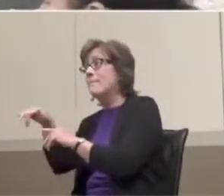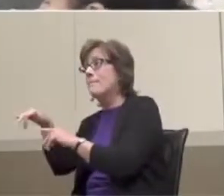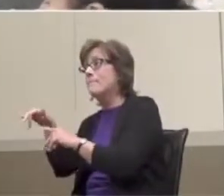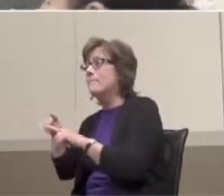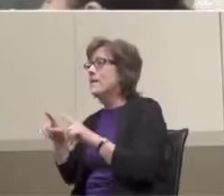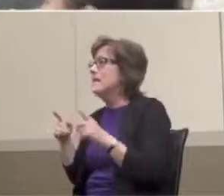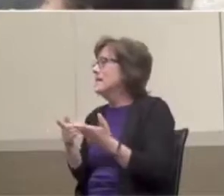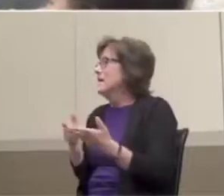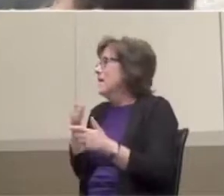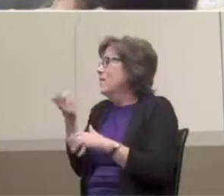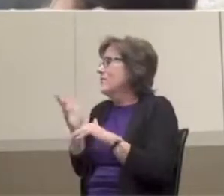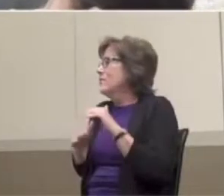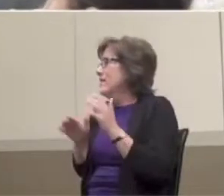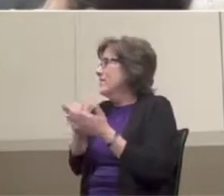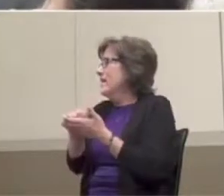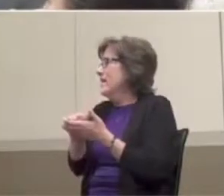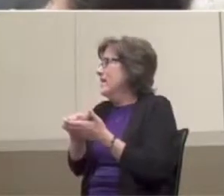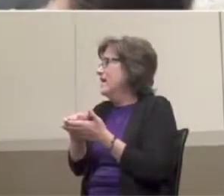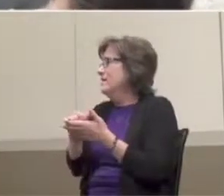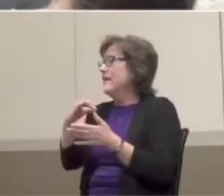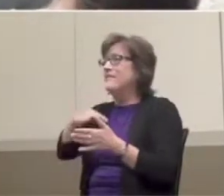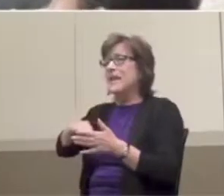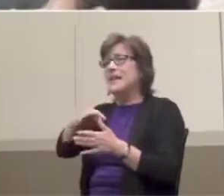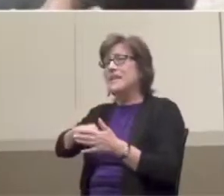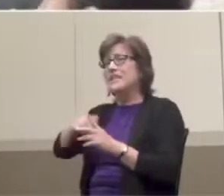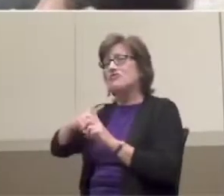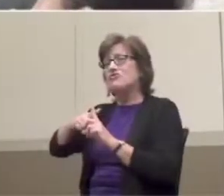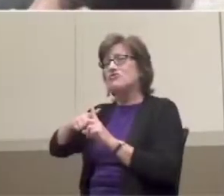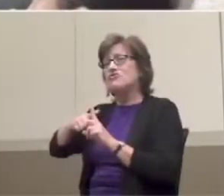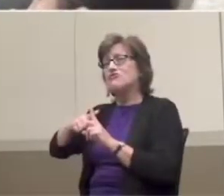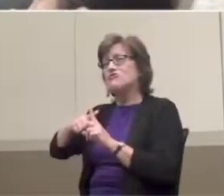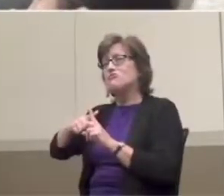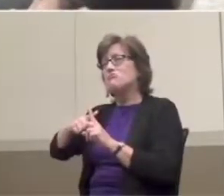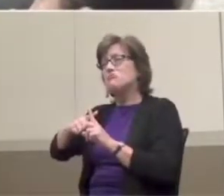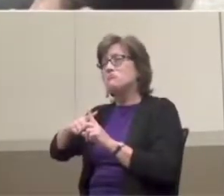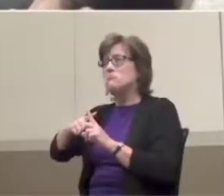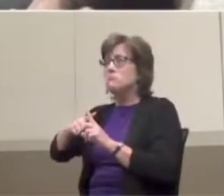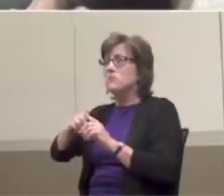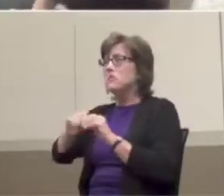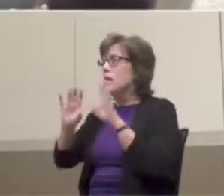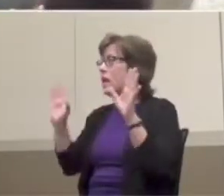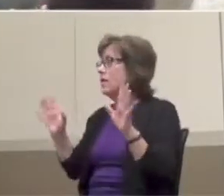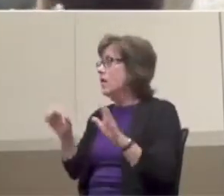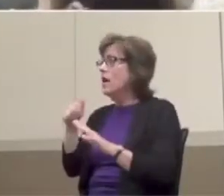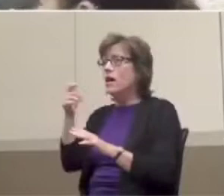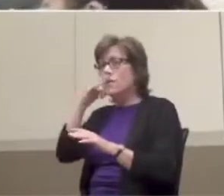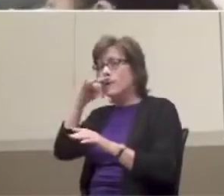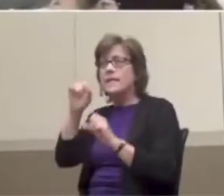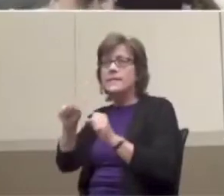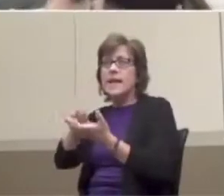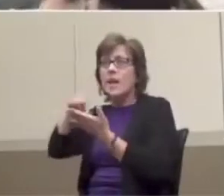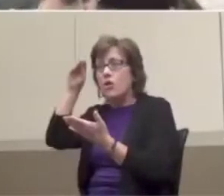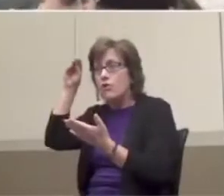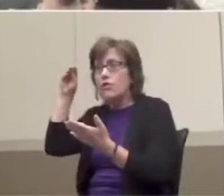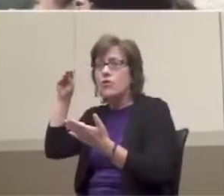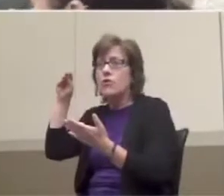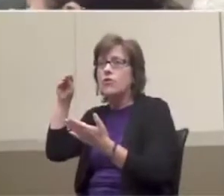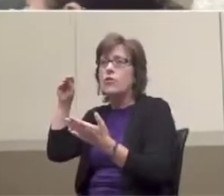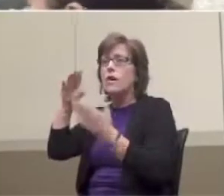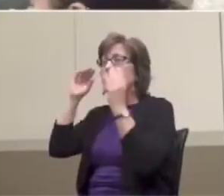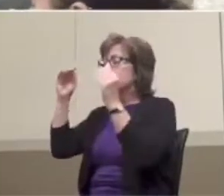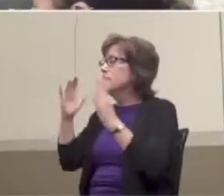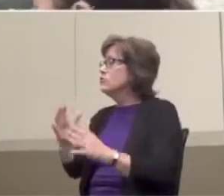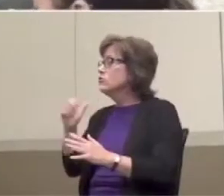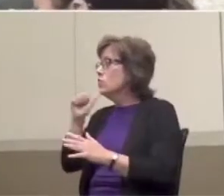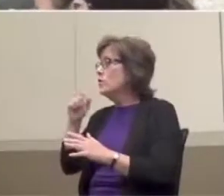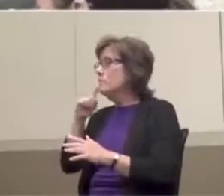other than that, advantages would be, pretty clear that, other kids can learn, the teachers wouldn't be going